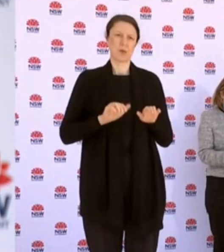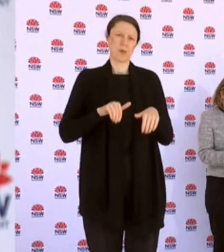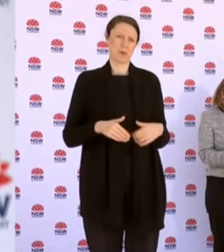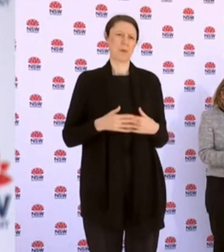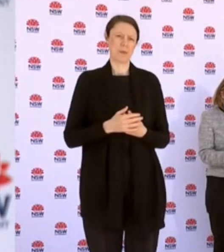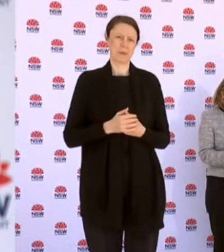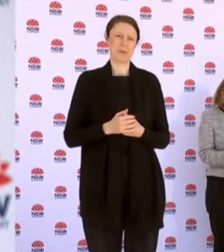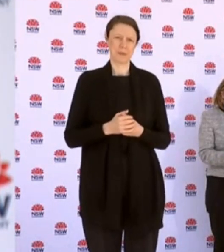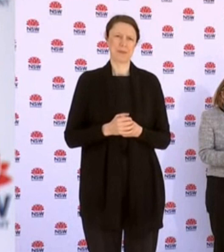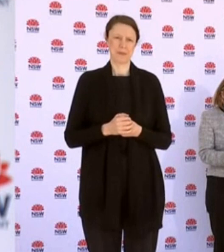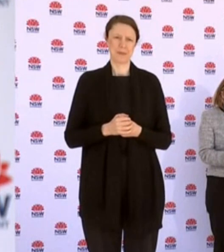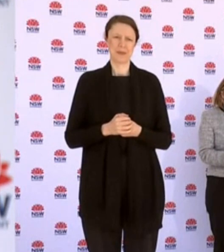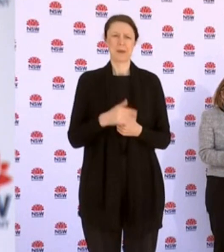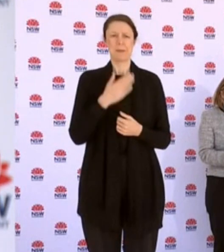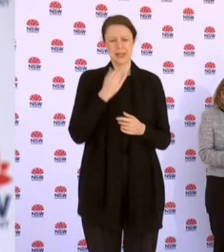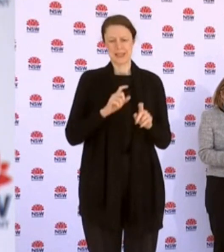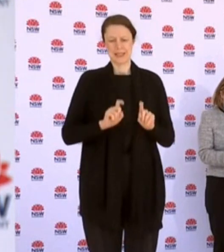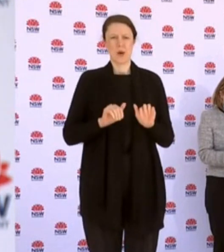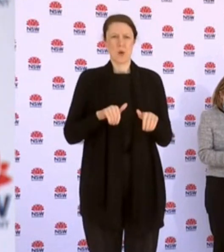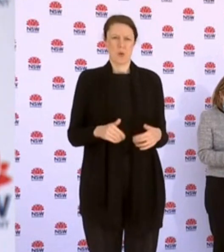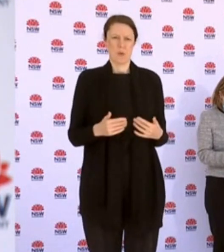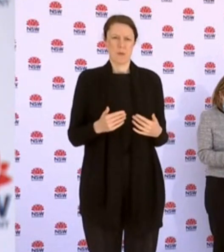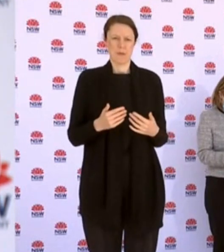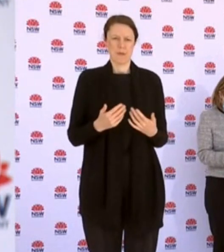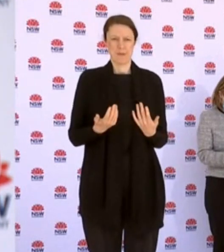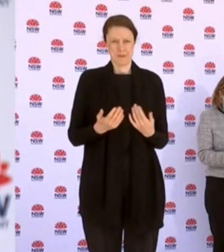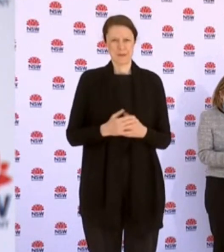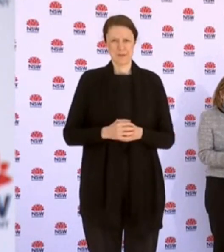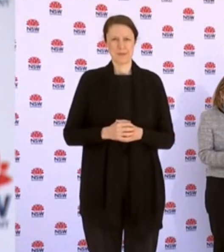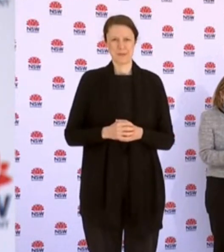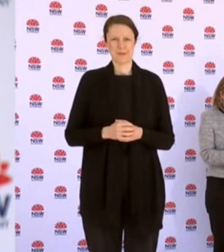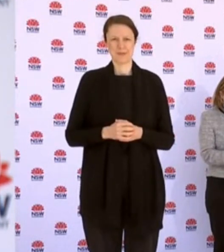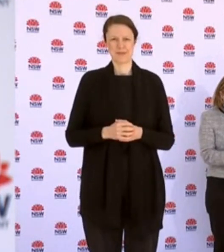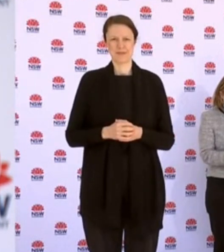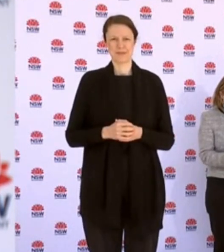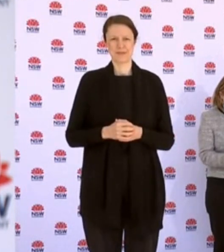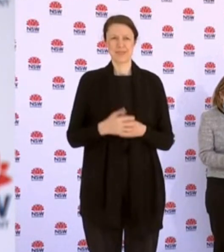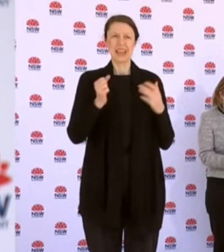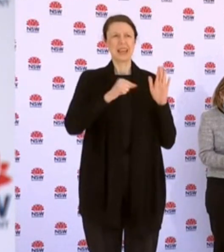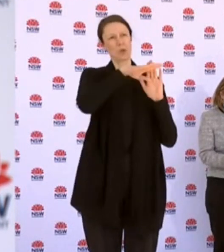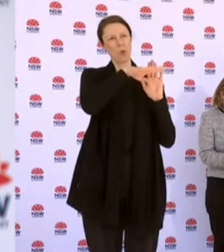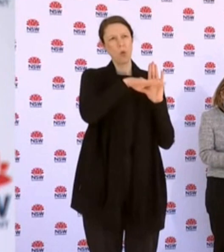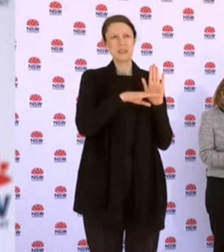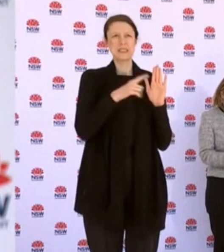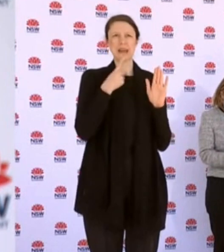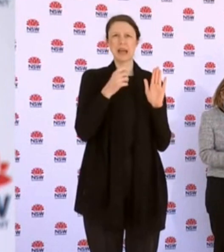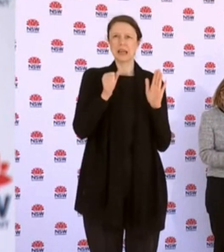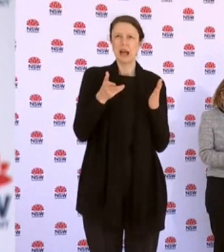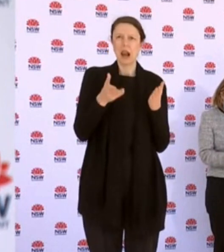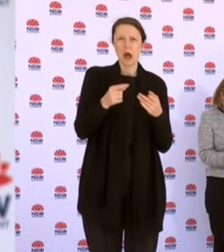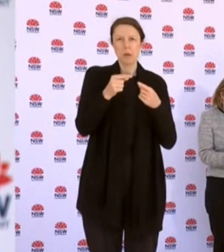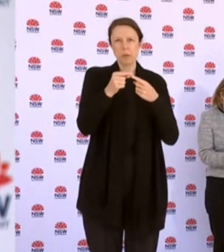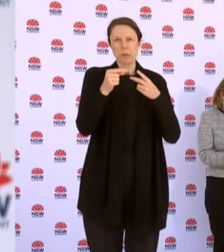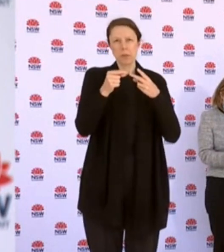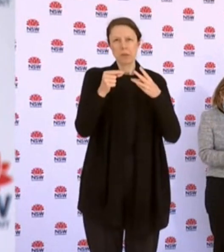get everybody to stay at home as much as is humanly possible, irrespective of the orders, to stay at home unless you really need to go to work,